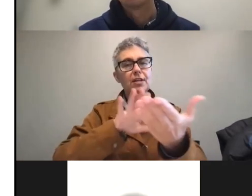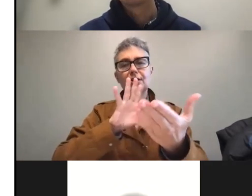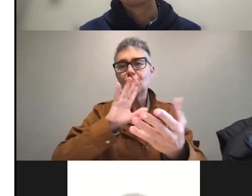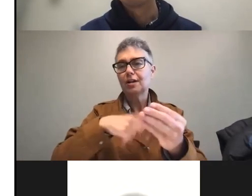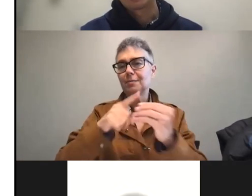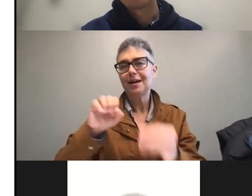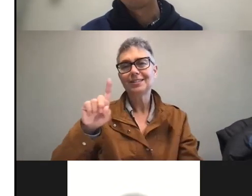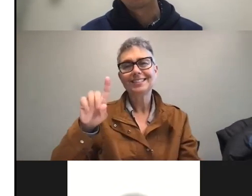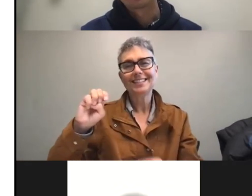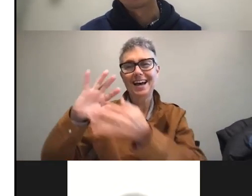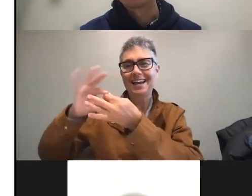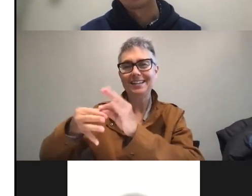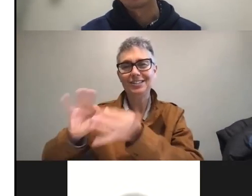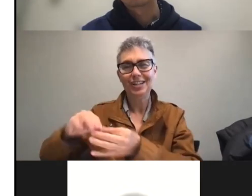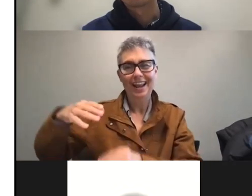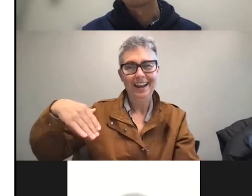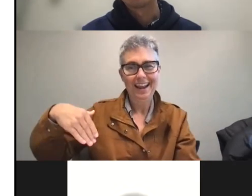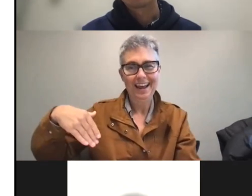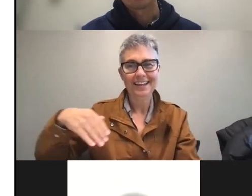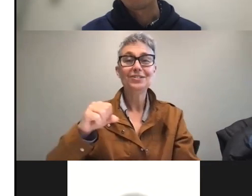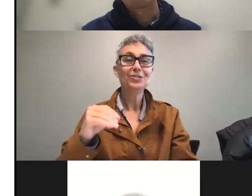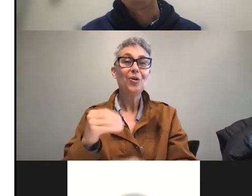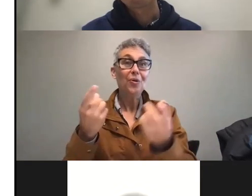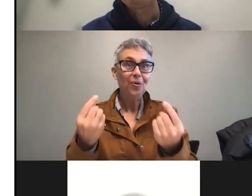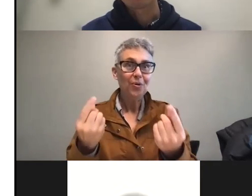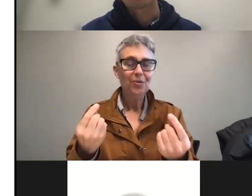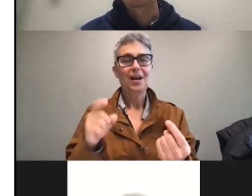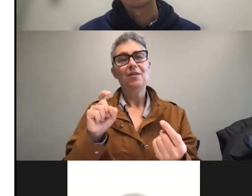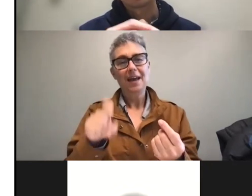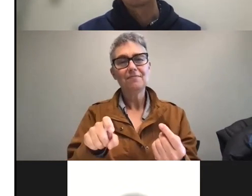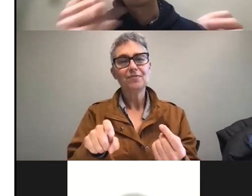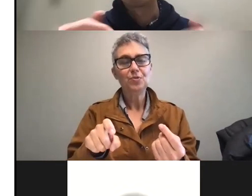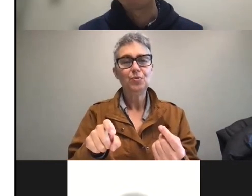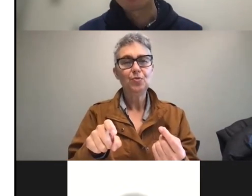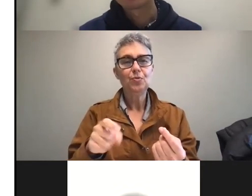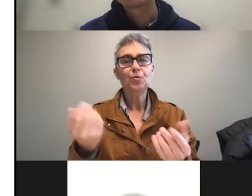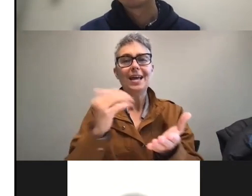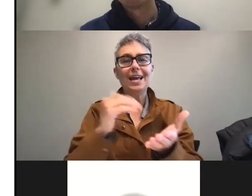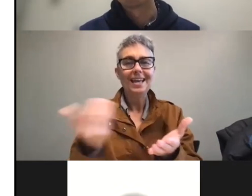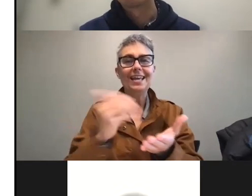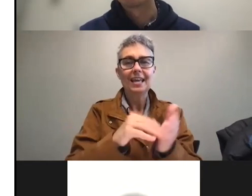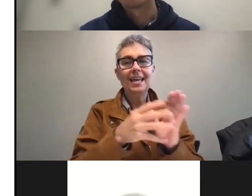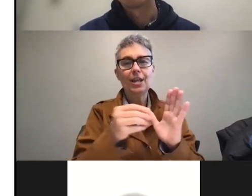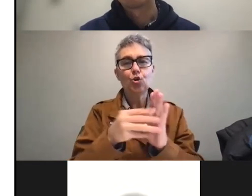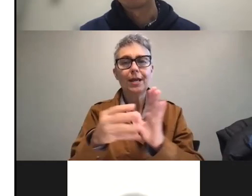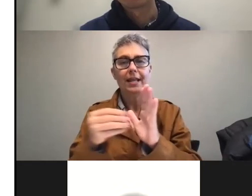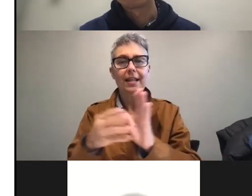really. So now what we need to do is to do this iterative refinement